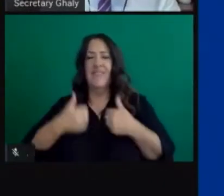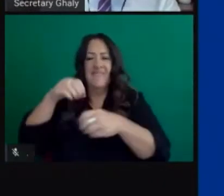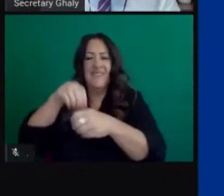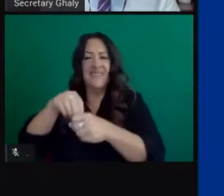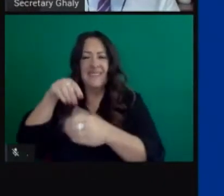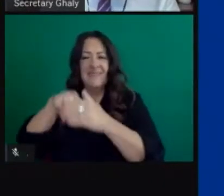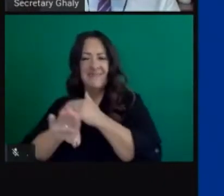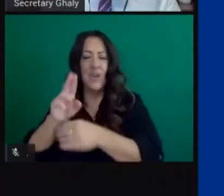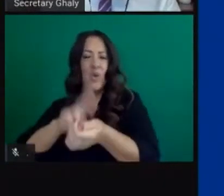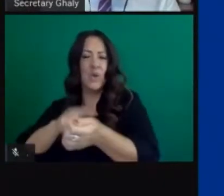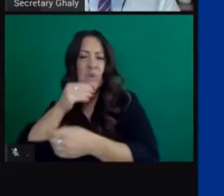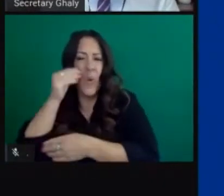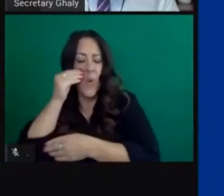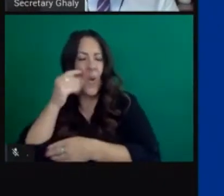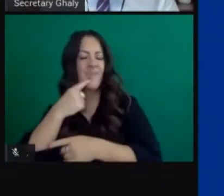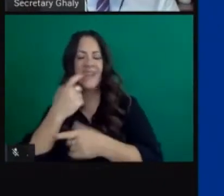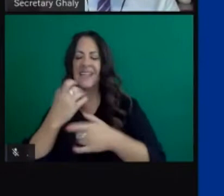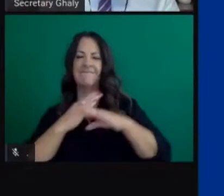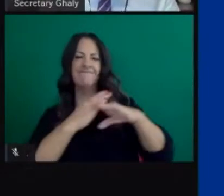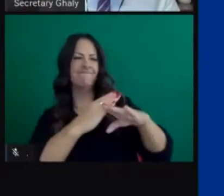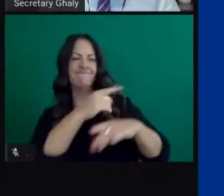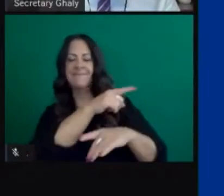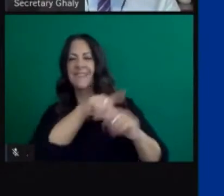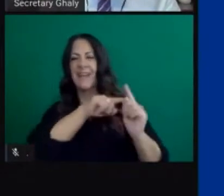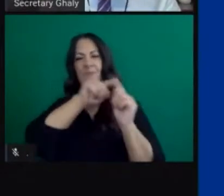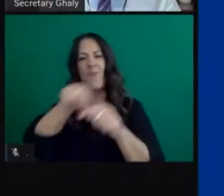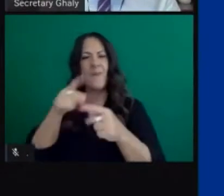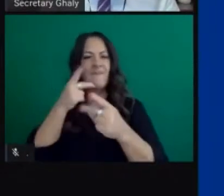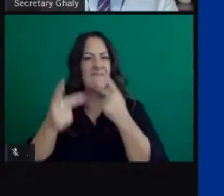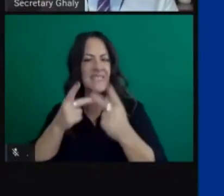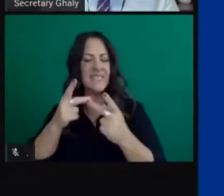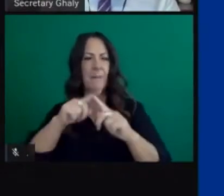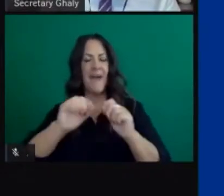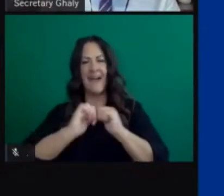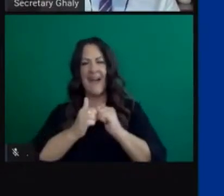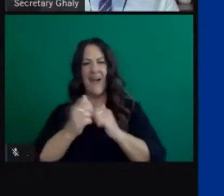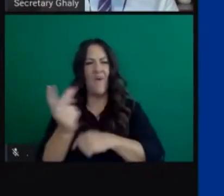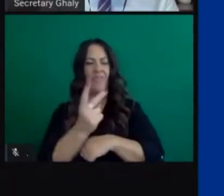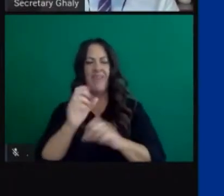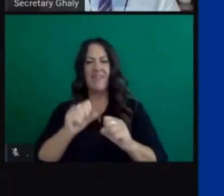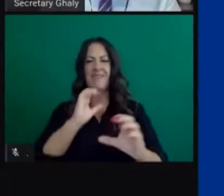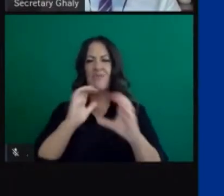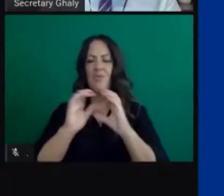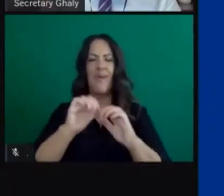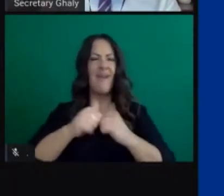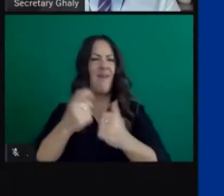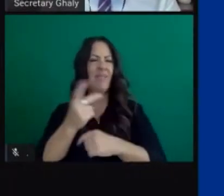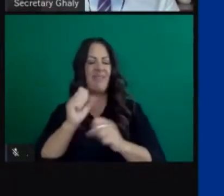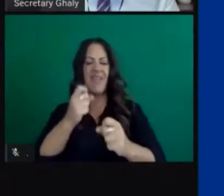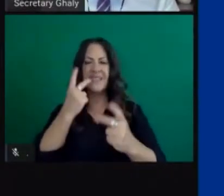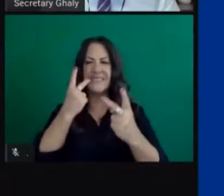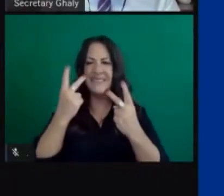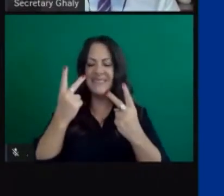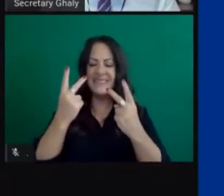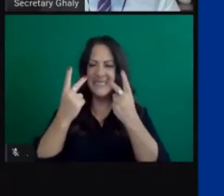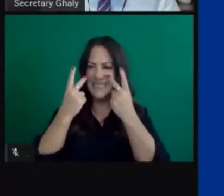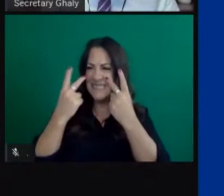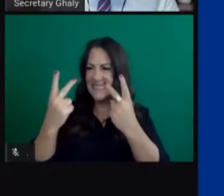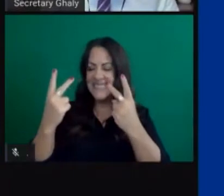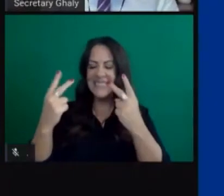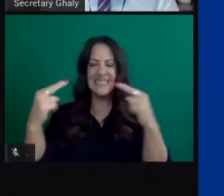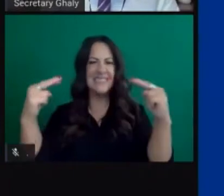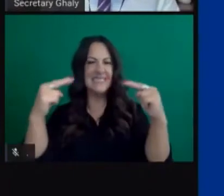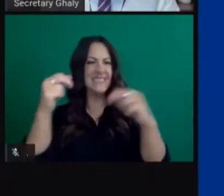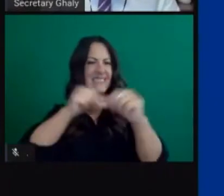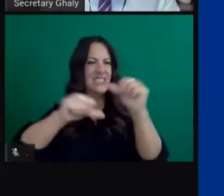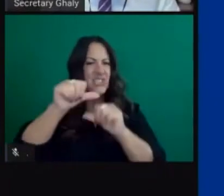family members from visitation and sharing moments together, returning that after months of really being cautious,